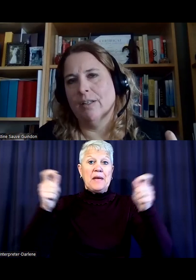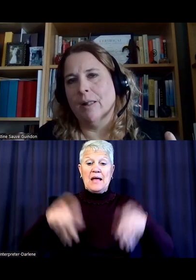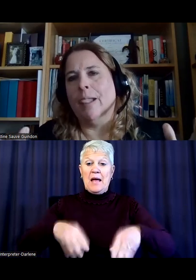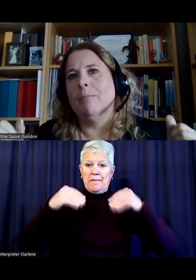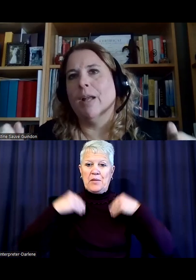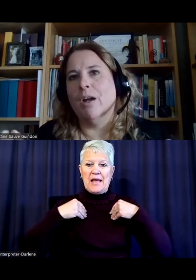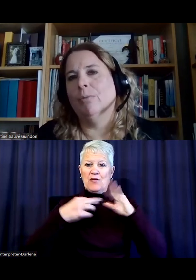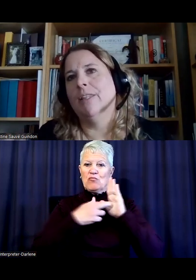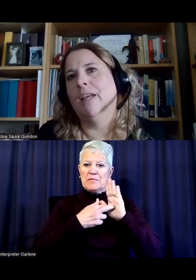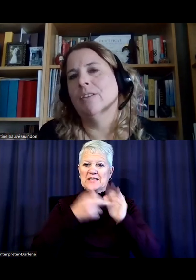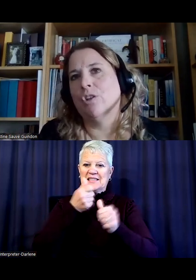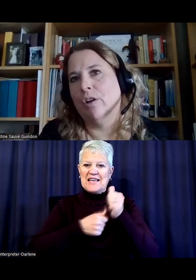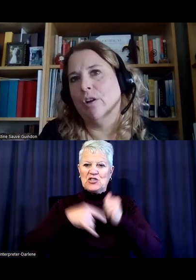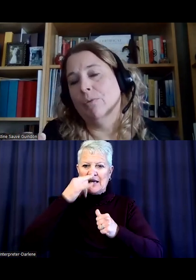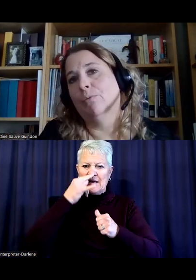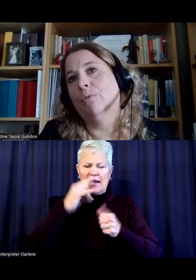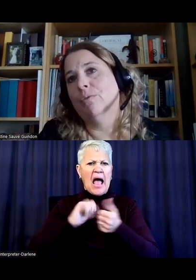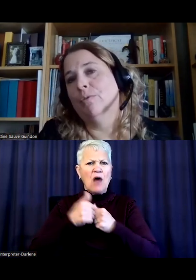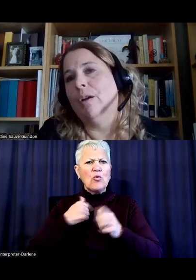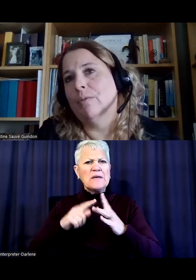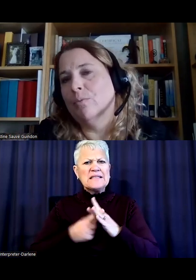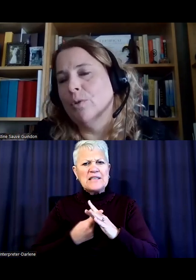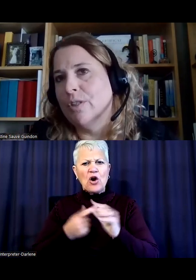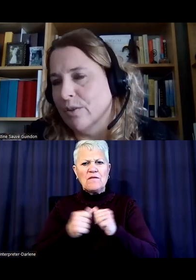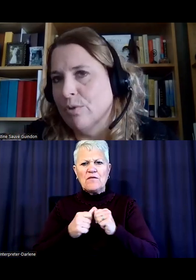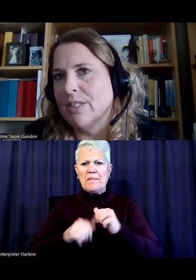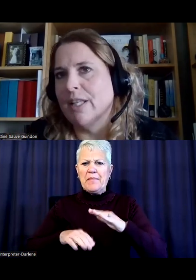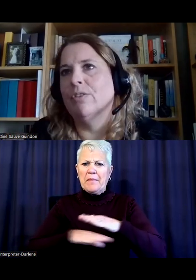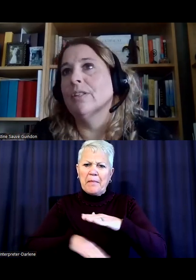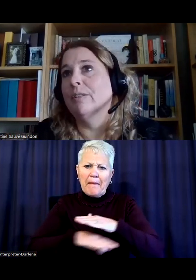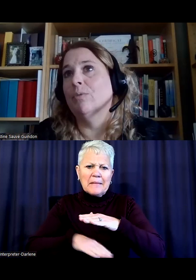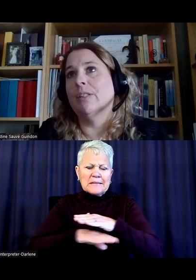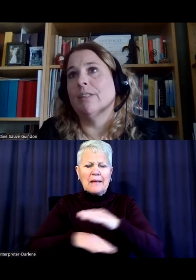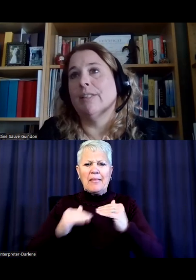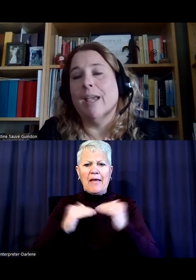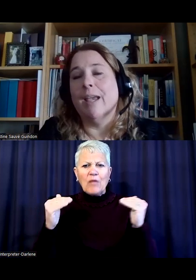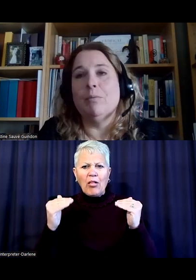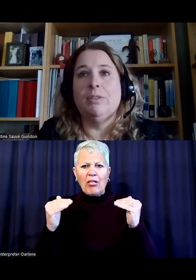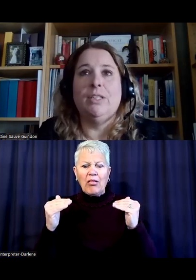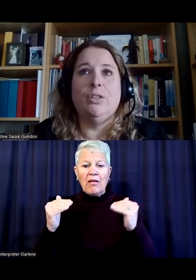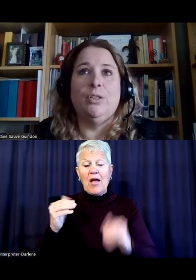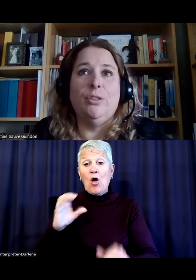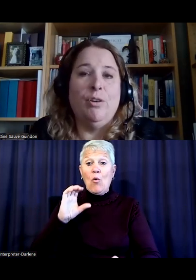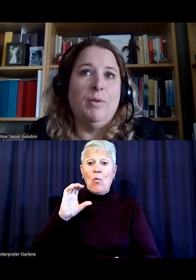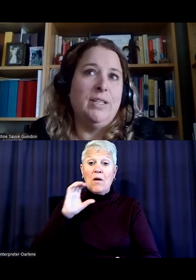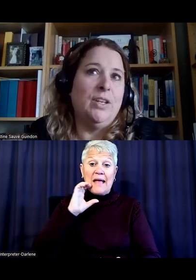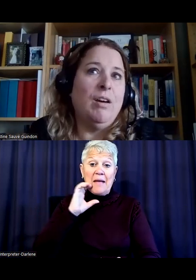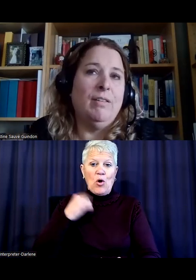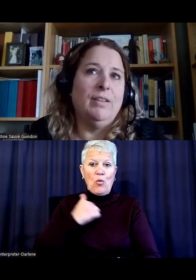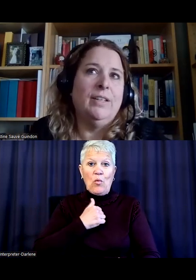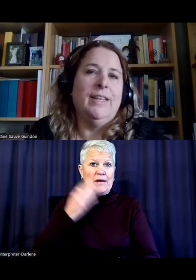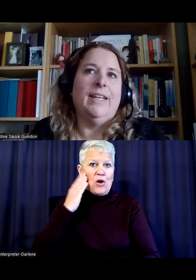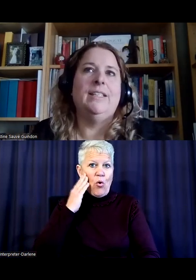kid. But how do we then start it from the ground roots at the roots level? Well, Campbell needs to know what is